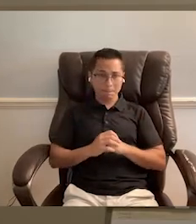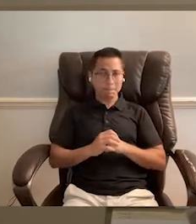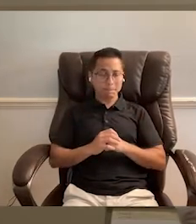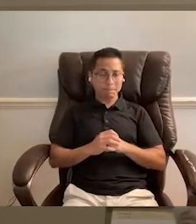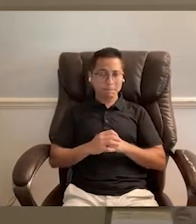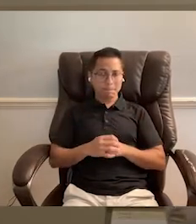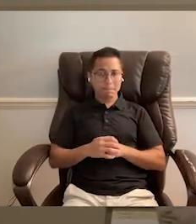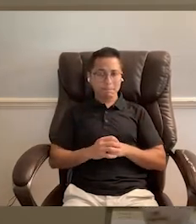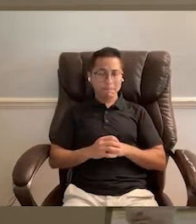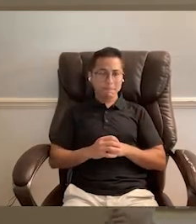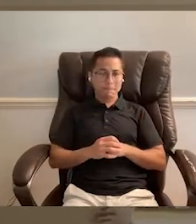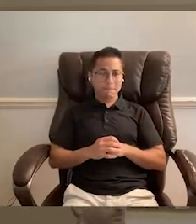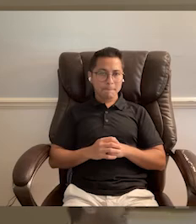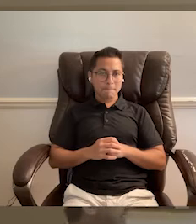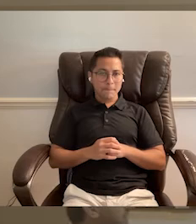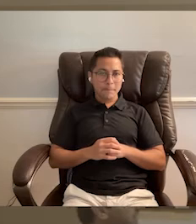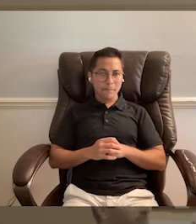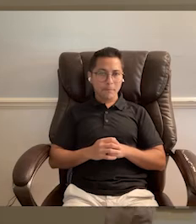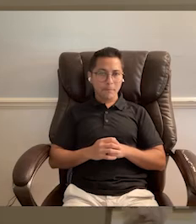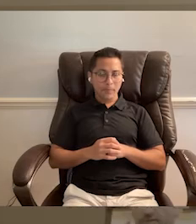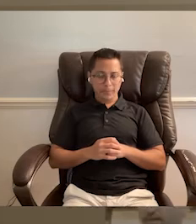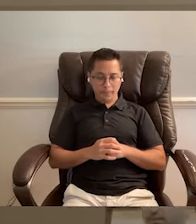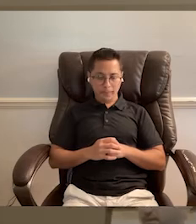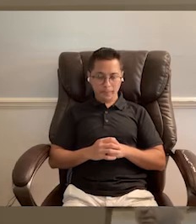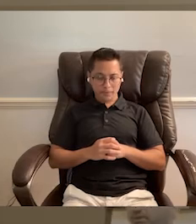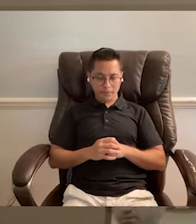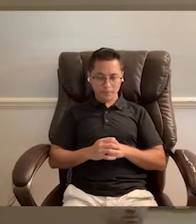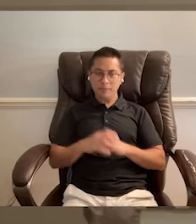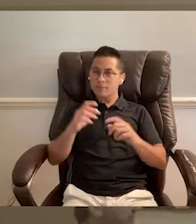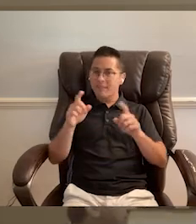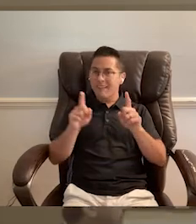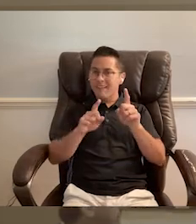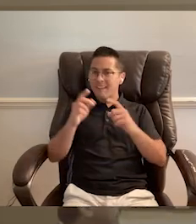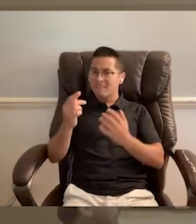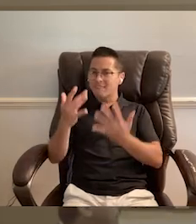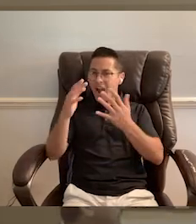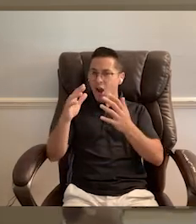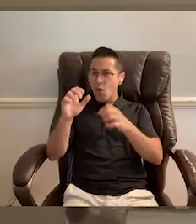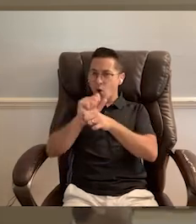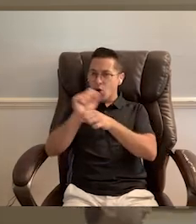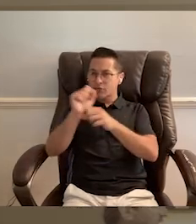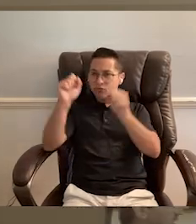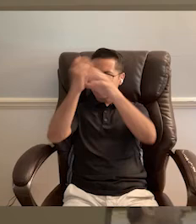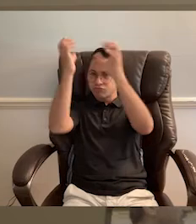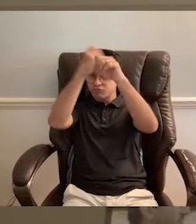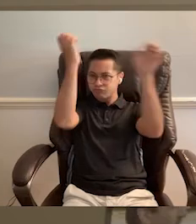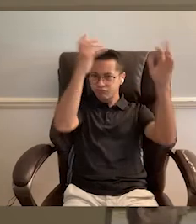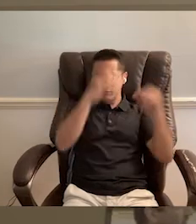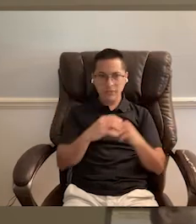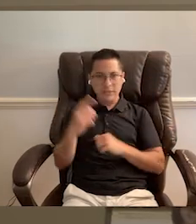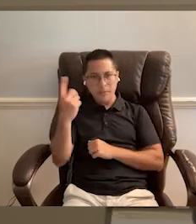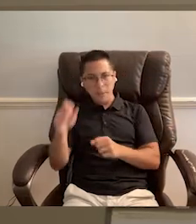mobile platform, and the robot has two hands, and it has a nice face where it can give like facial recognition ideas here.